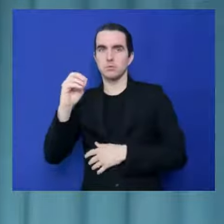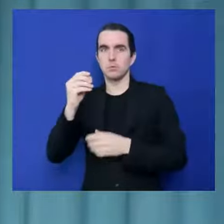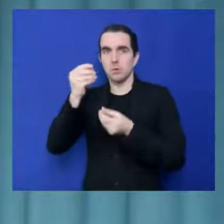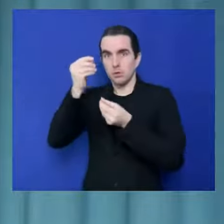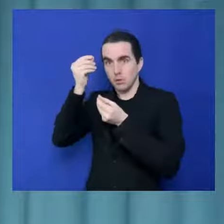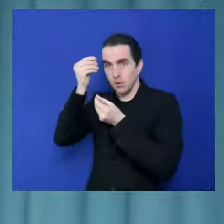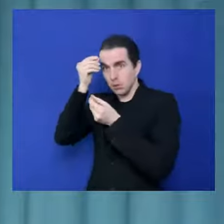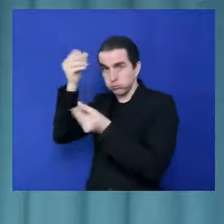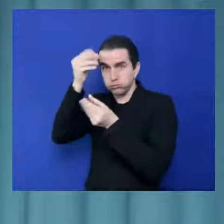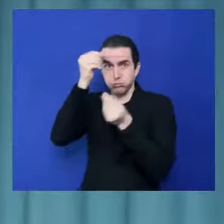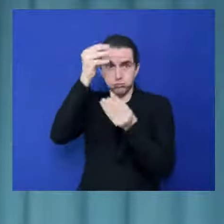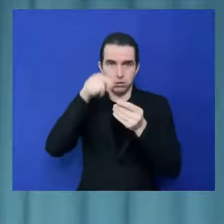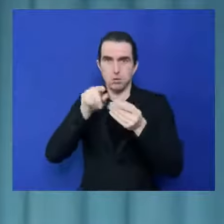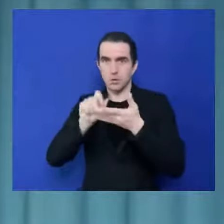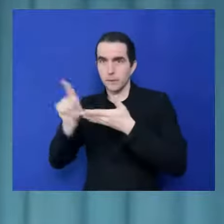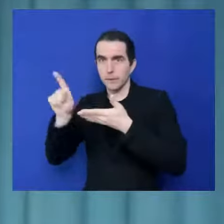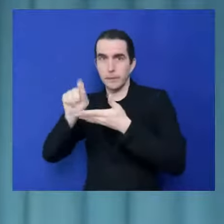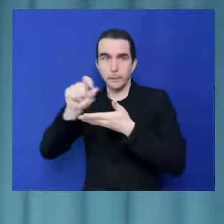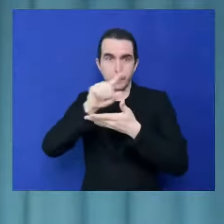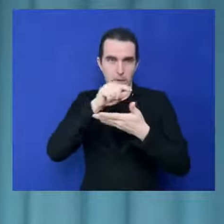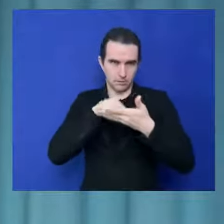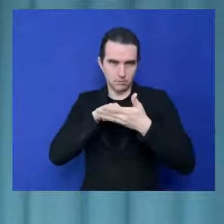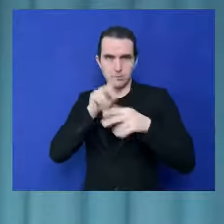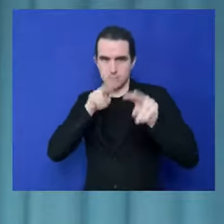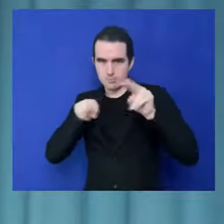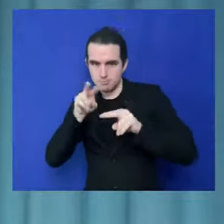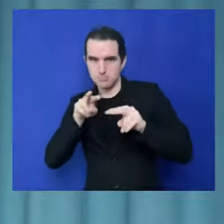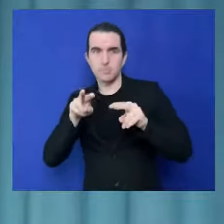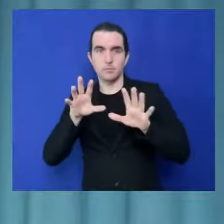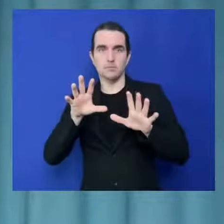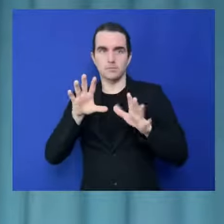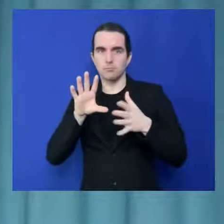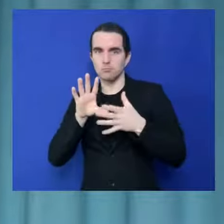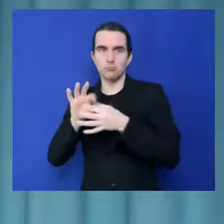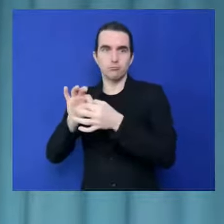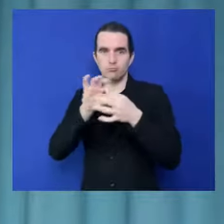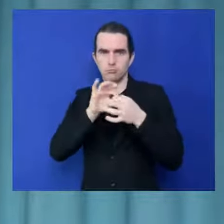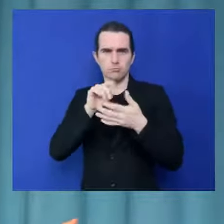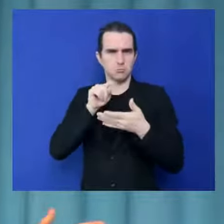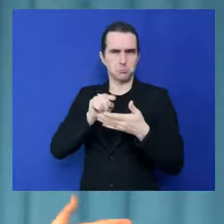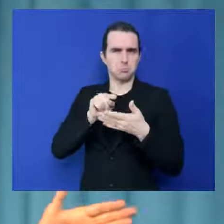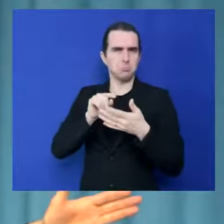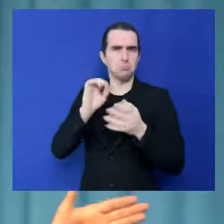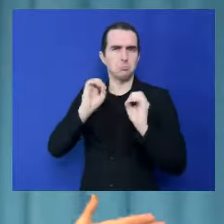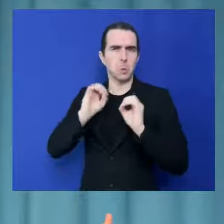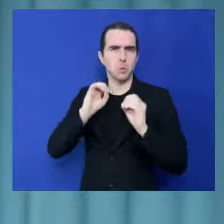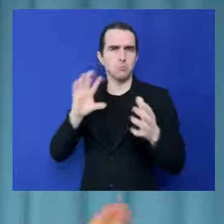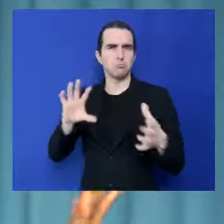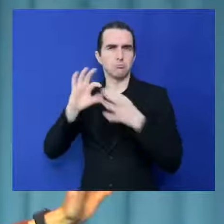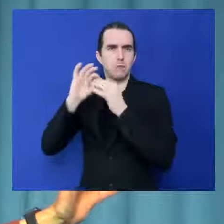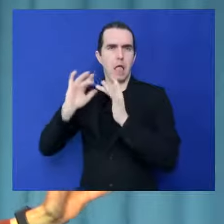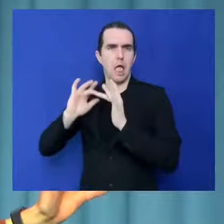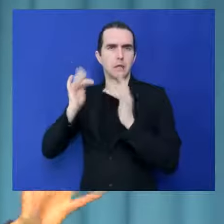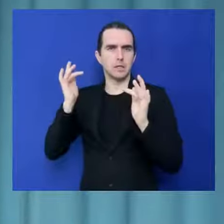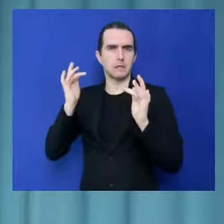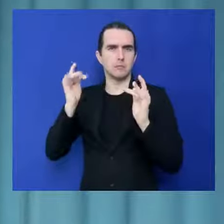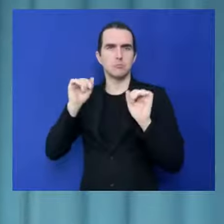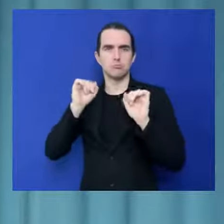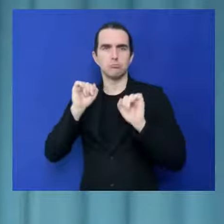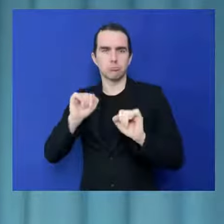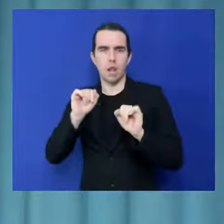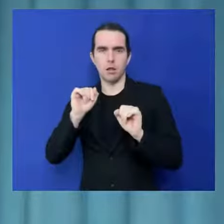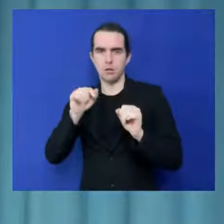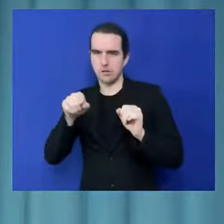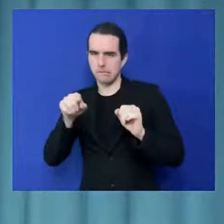there on the right time. But moving on, so Fiona Jarvis, on my far, far left here, I can hardly see